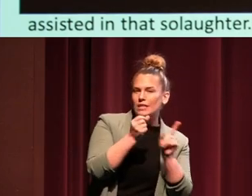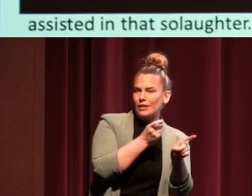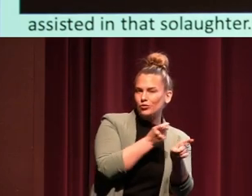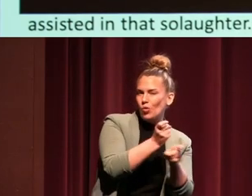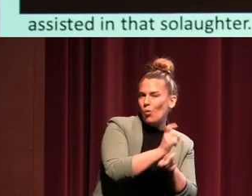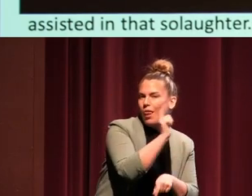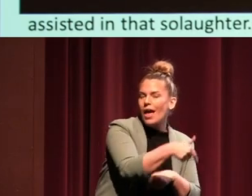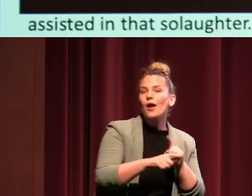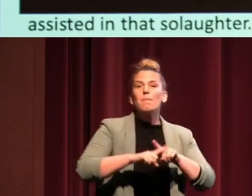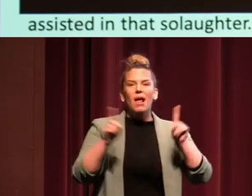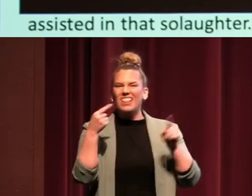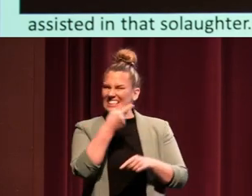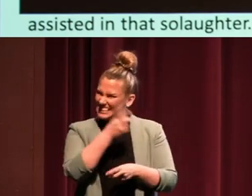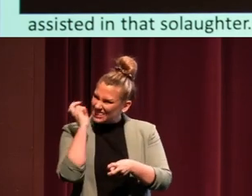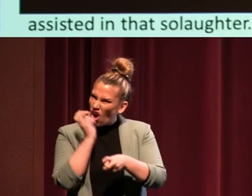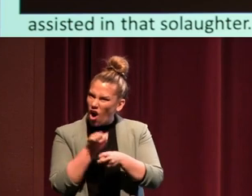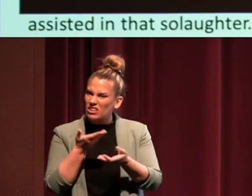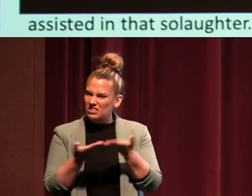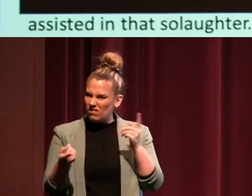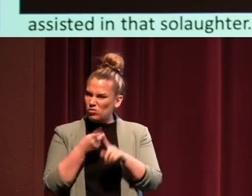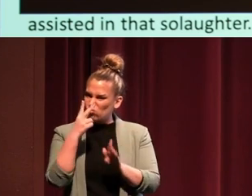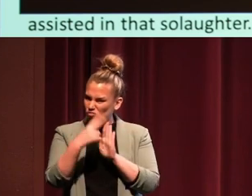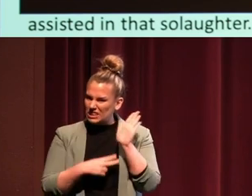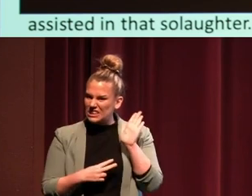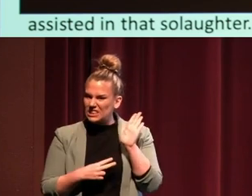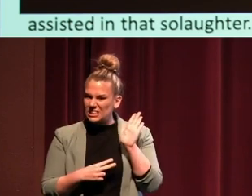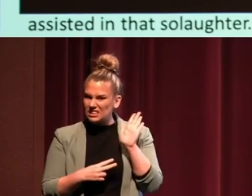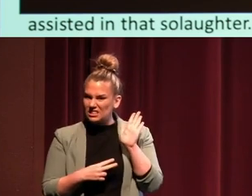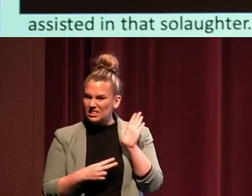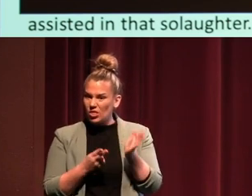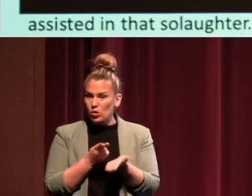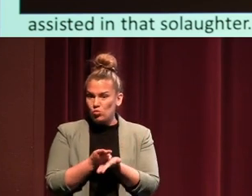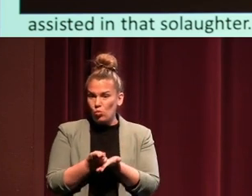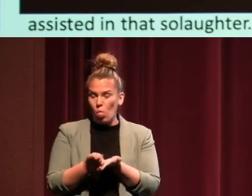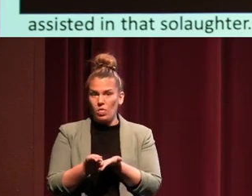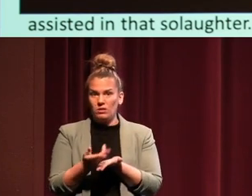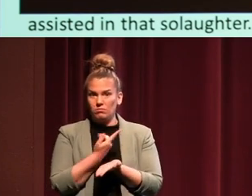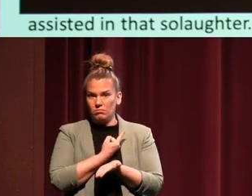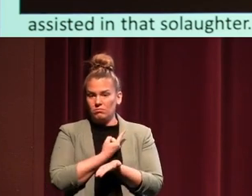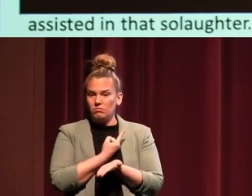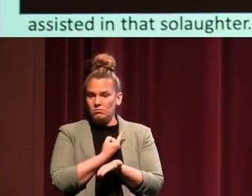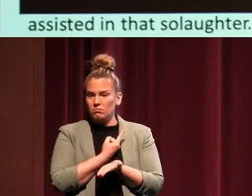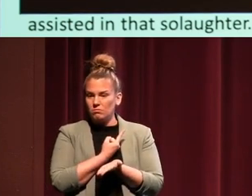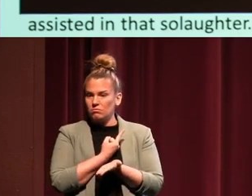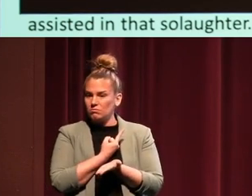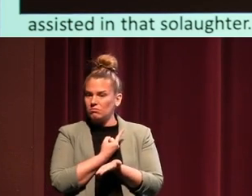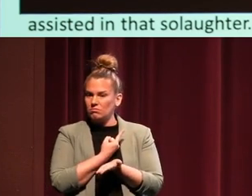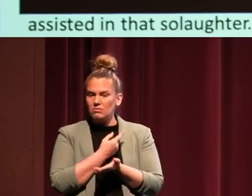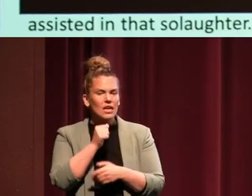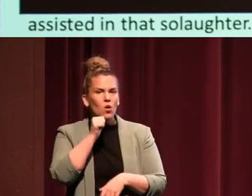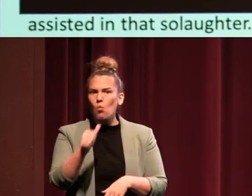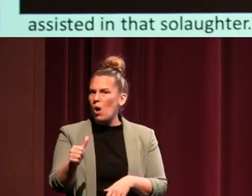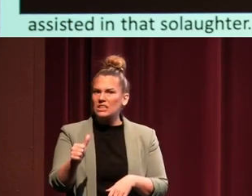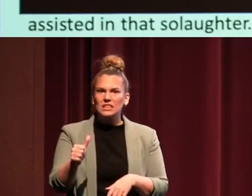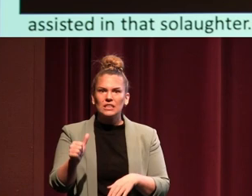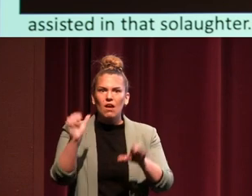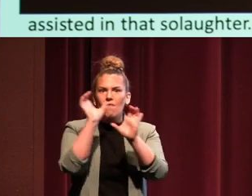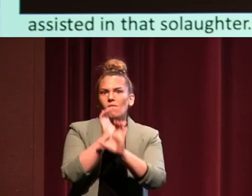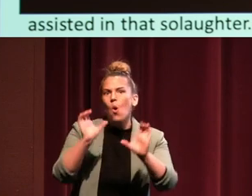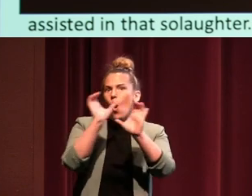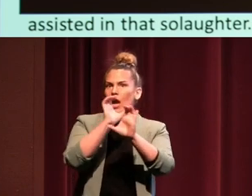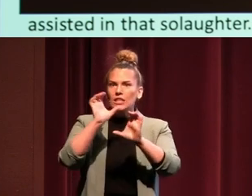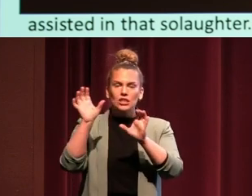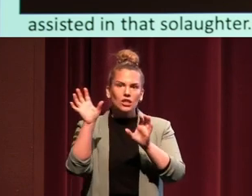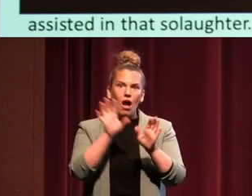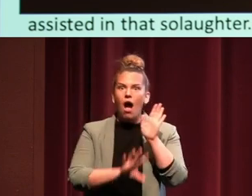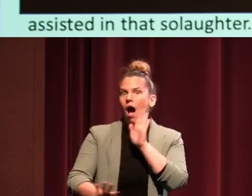is very hard stuff to read, the truth. It wasn't a voyage of exploration or discovery.